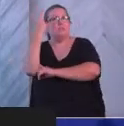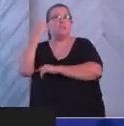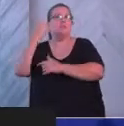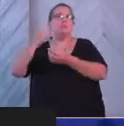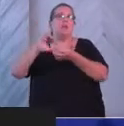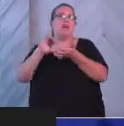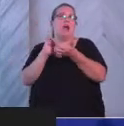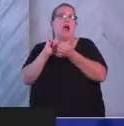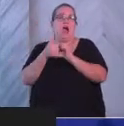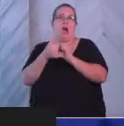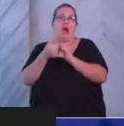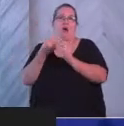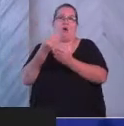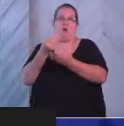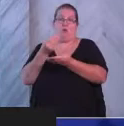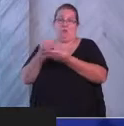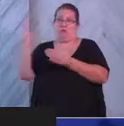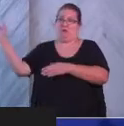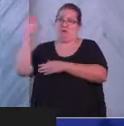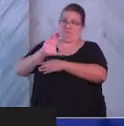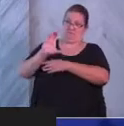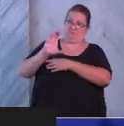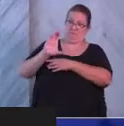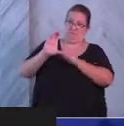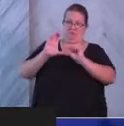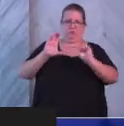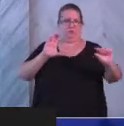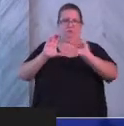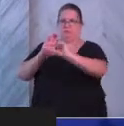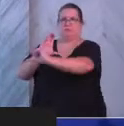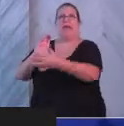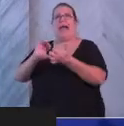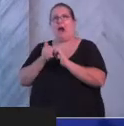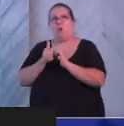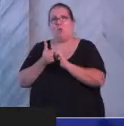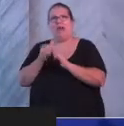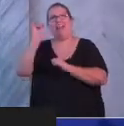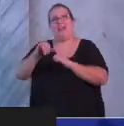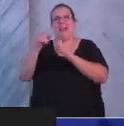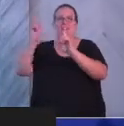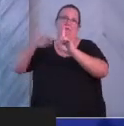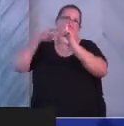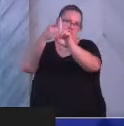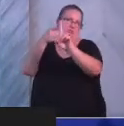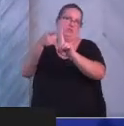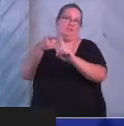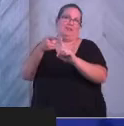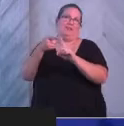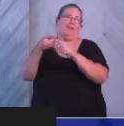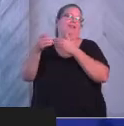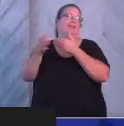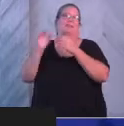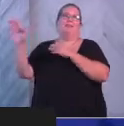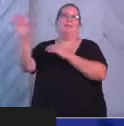should the money that's been allocated properly be distributed? That's what the issue is about. Despite a lot of the rhetoric that's out